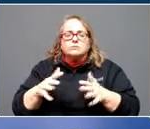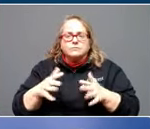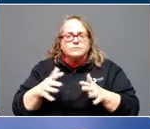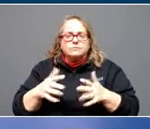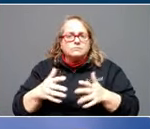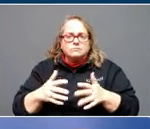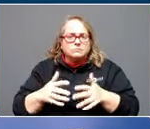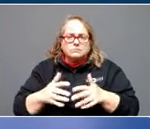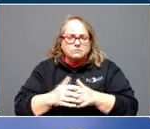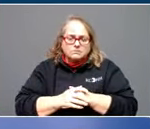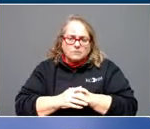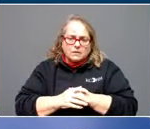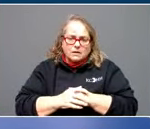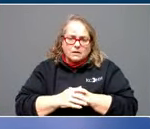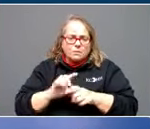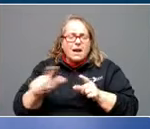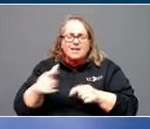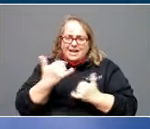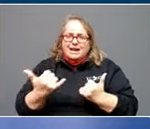But you know what? They were all leaning on each other.